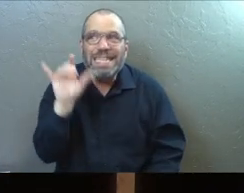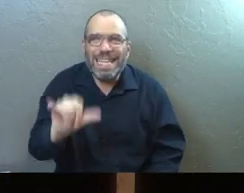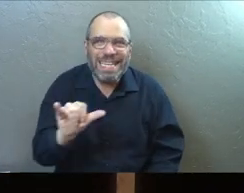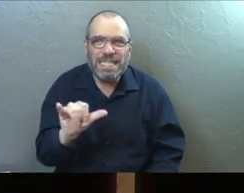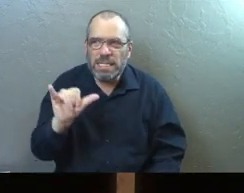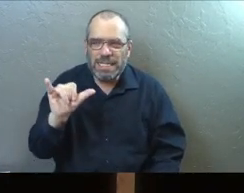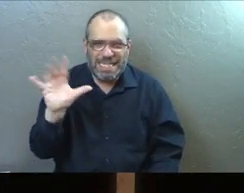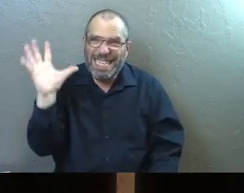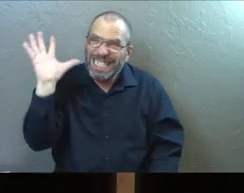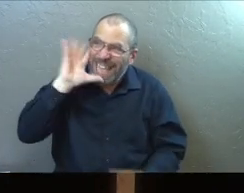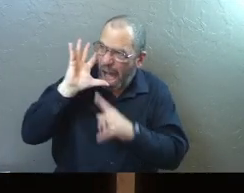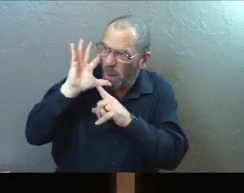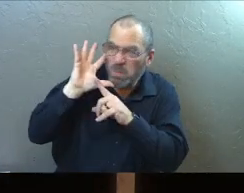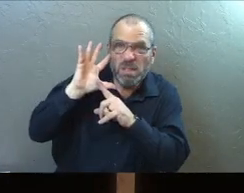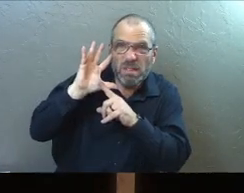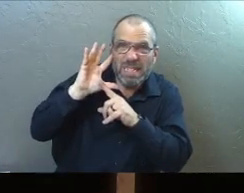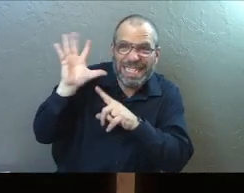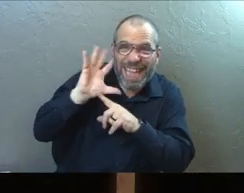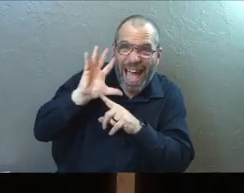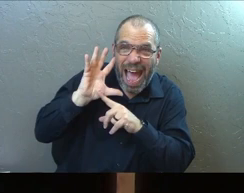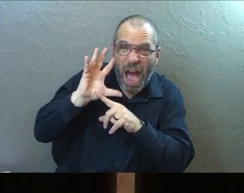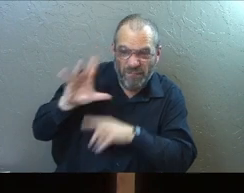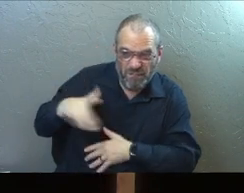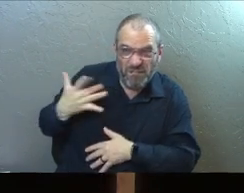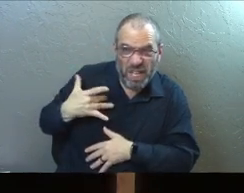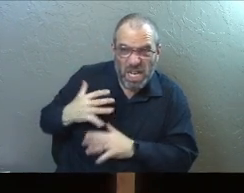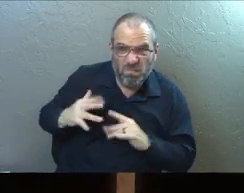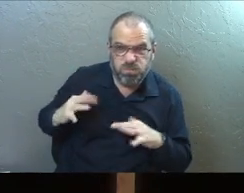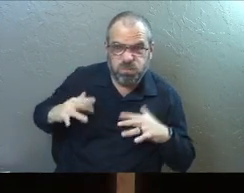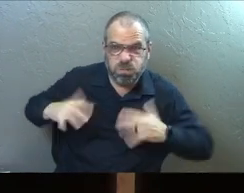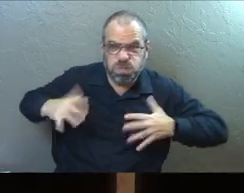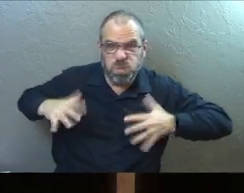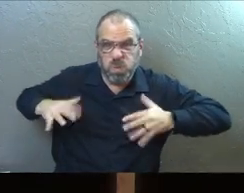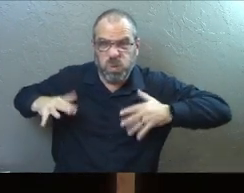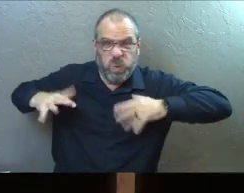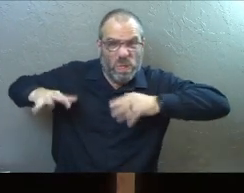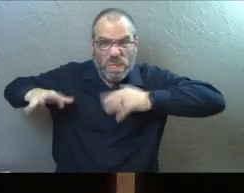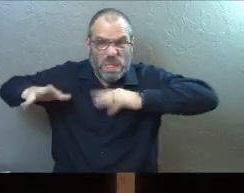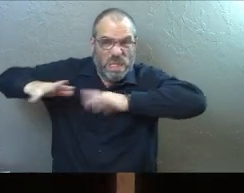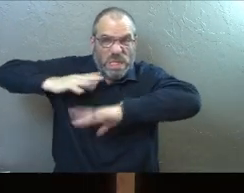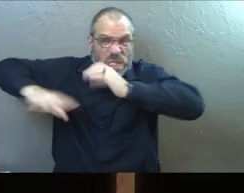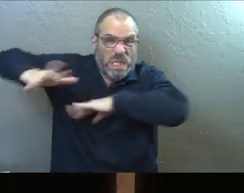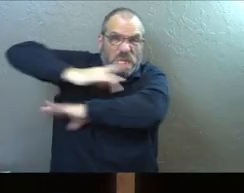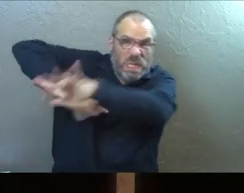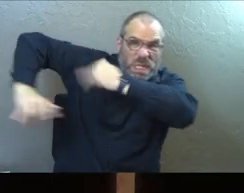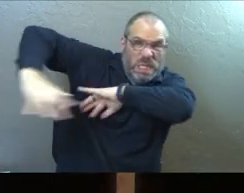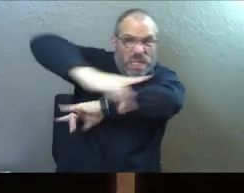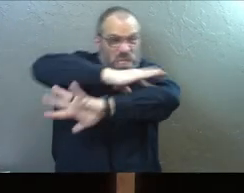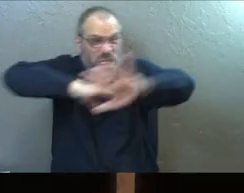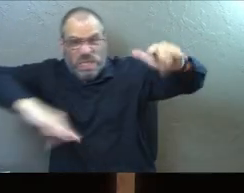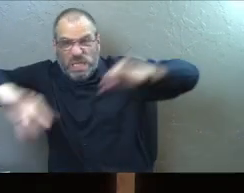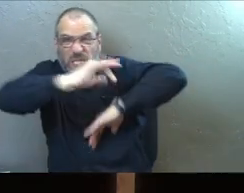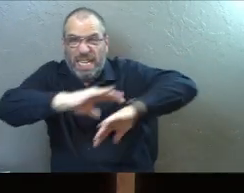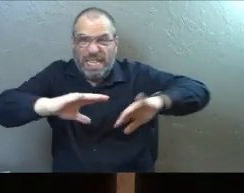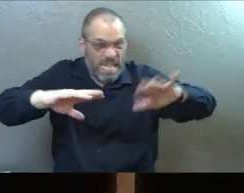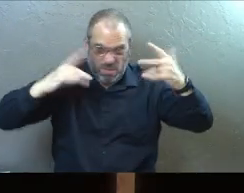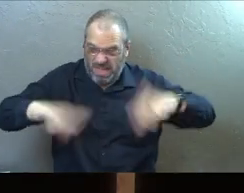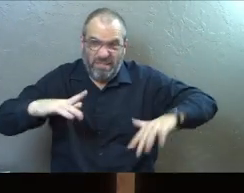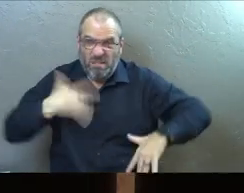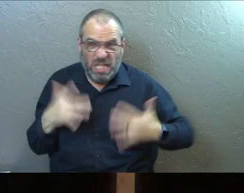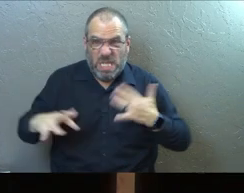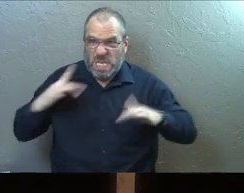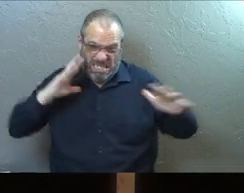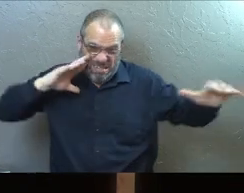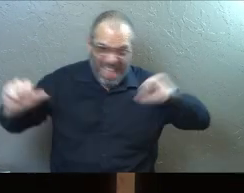says this crazy sound filled the space and blew them all away. You're going to see in just a minute, the sound is so